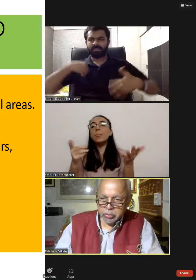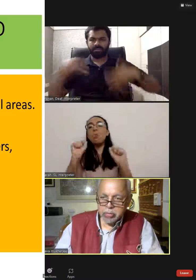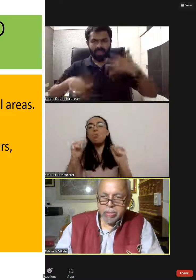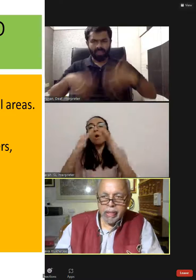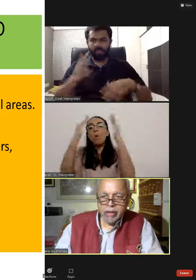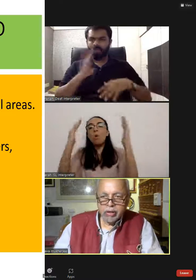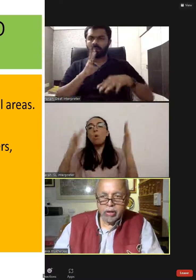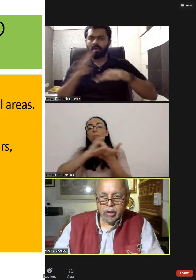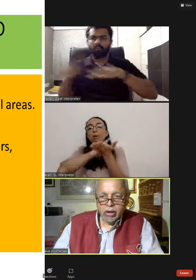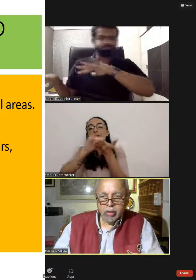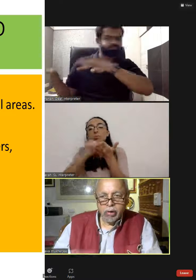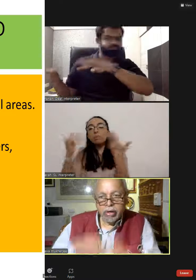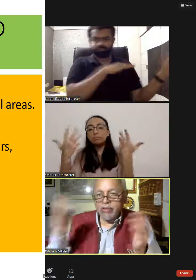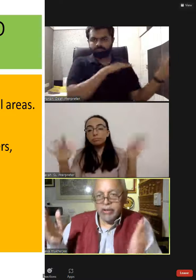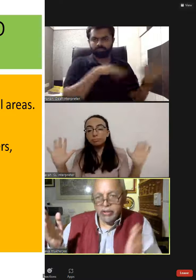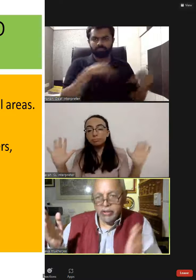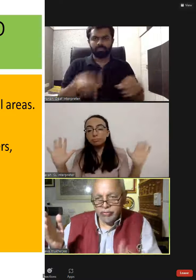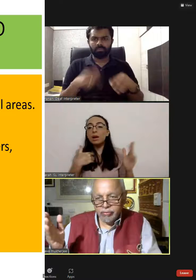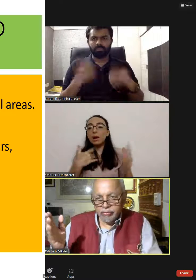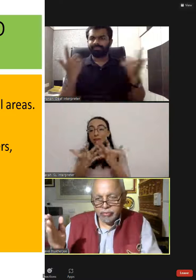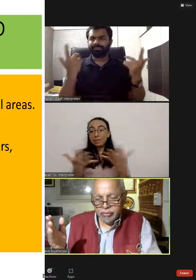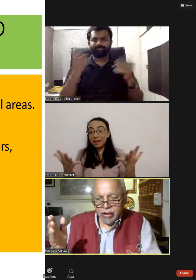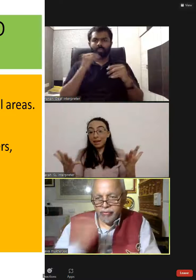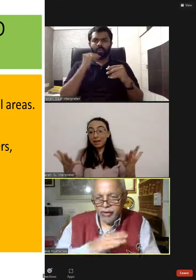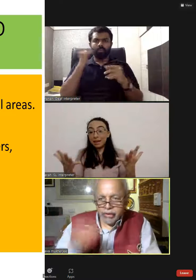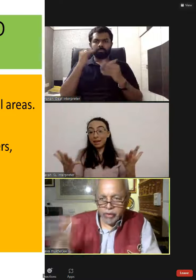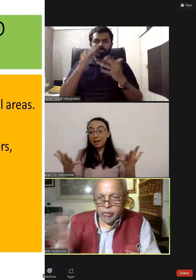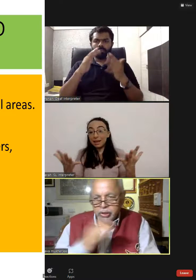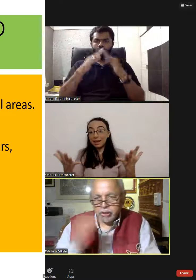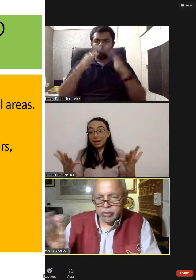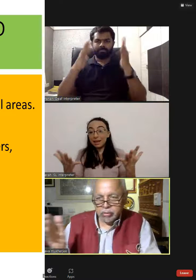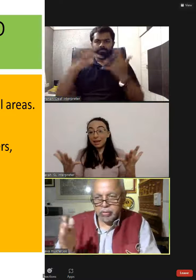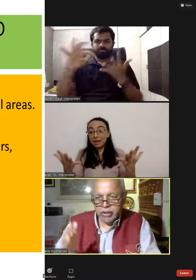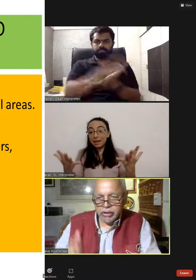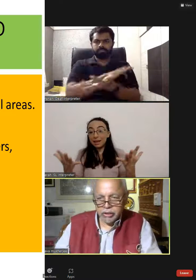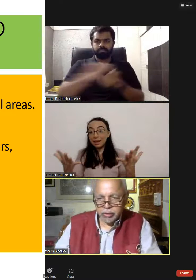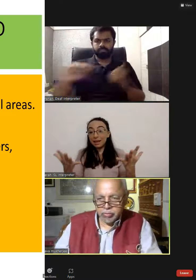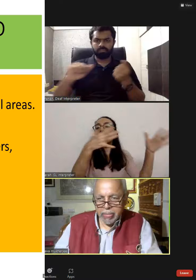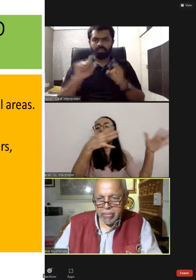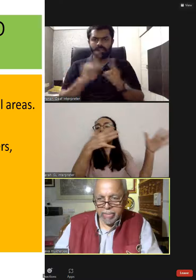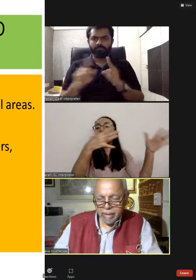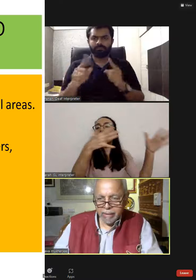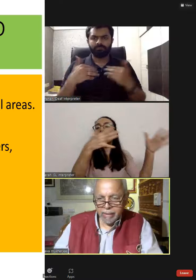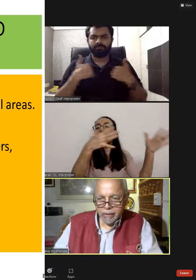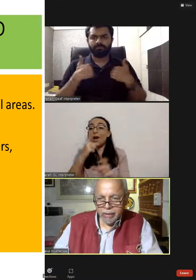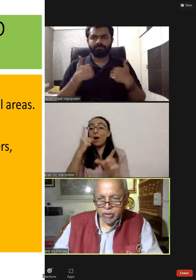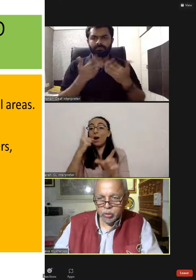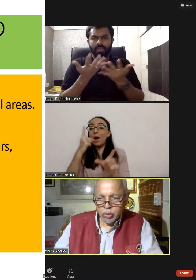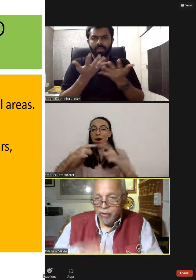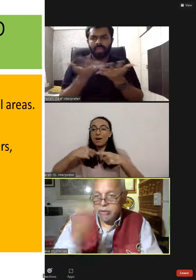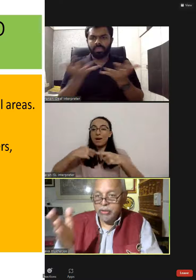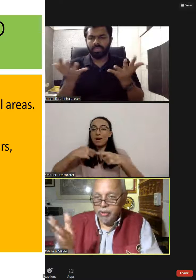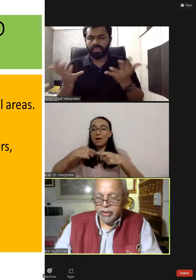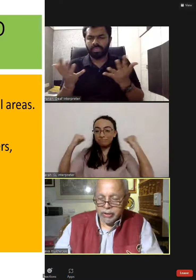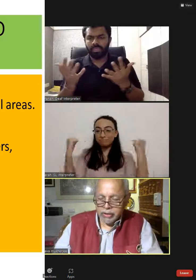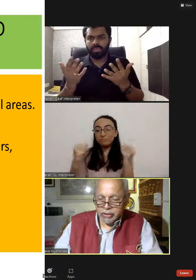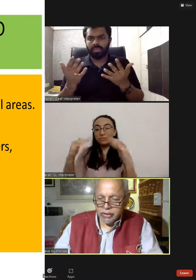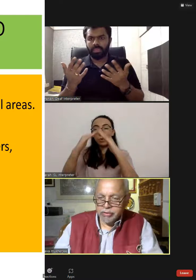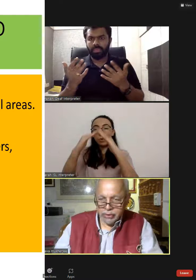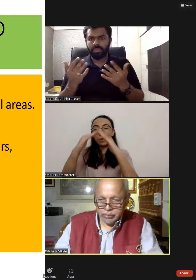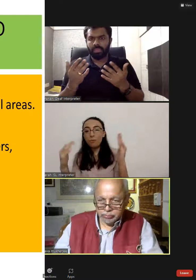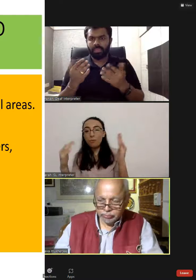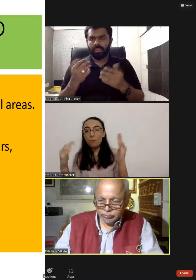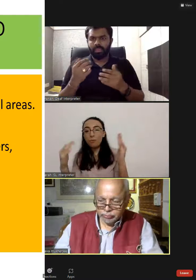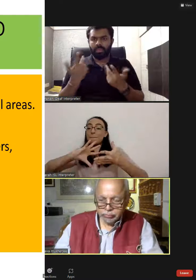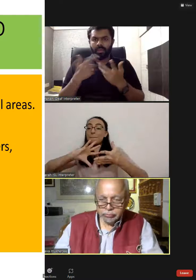away. Whatever effort they put in throughout the year to come out of poverty is